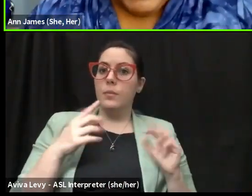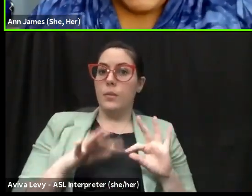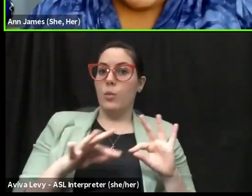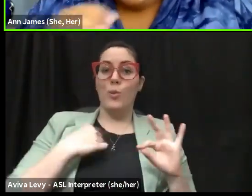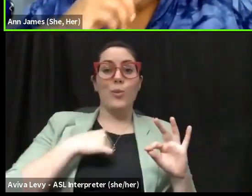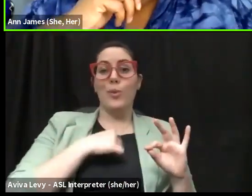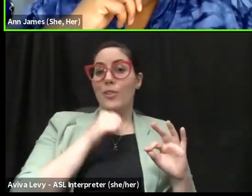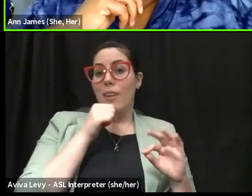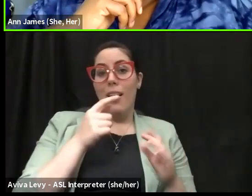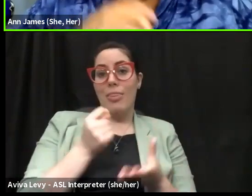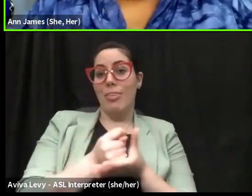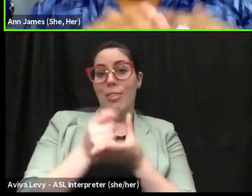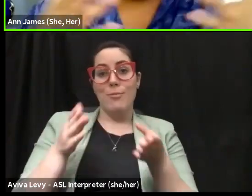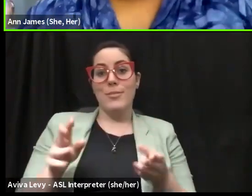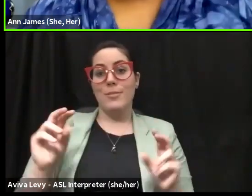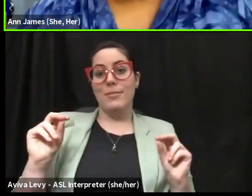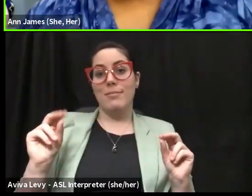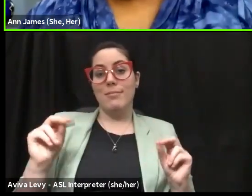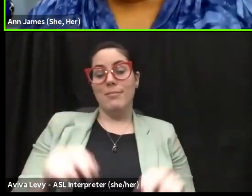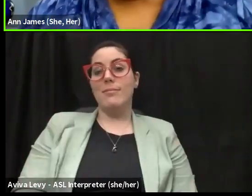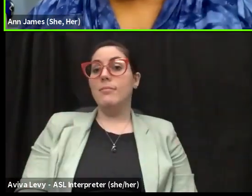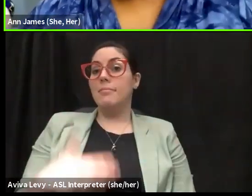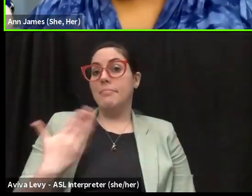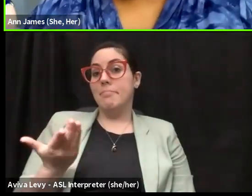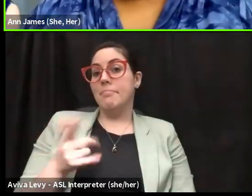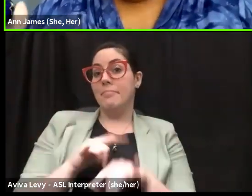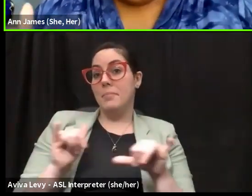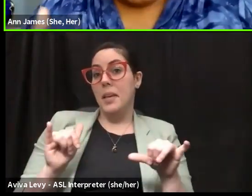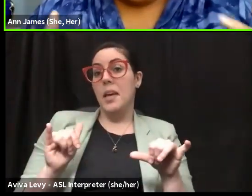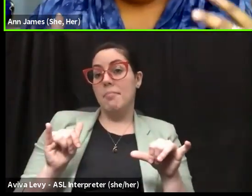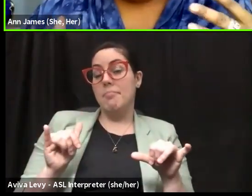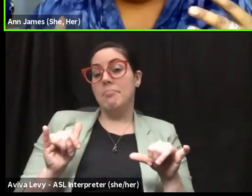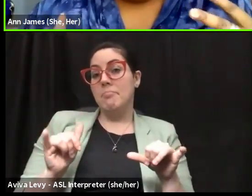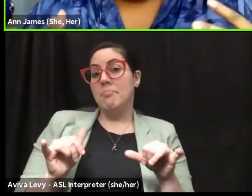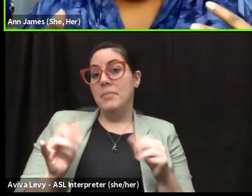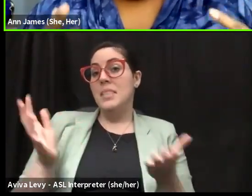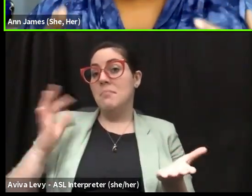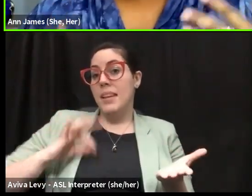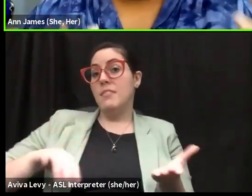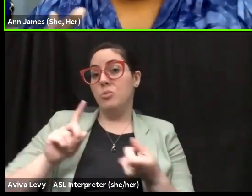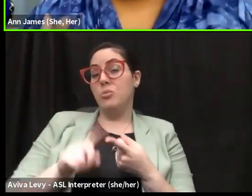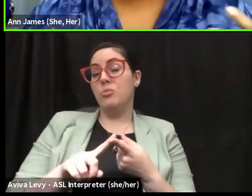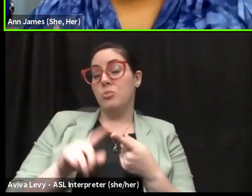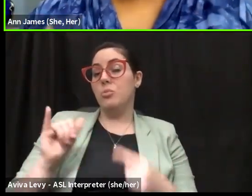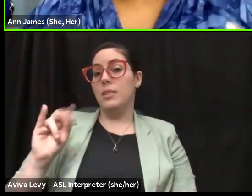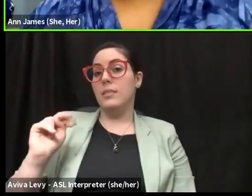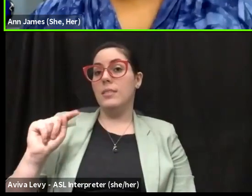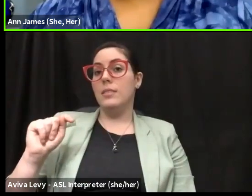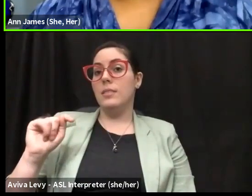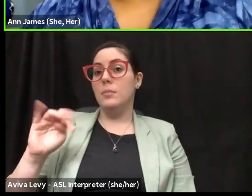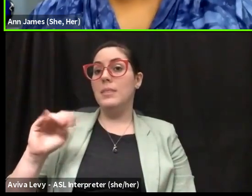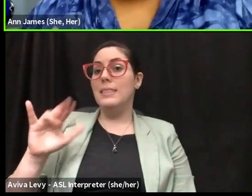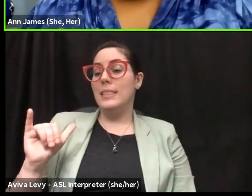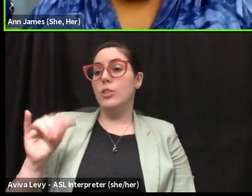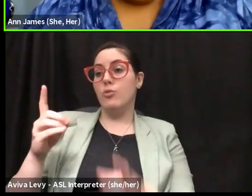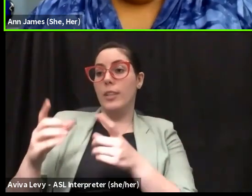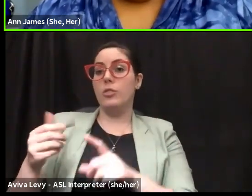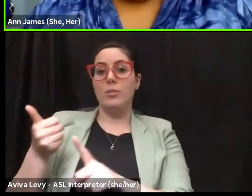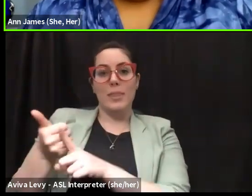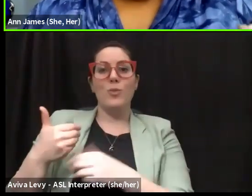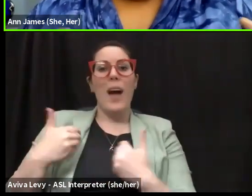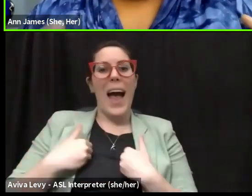therapists, but it behooves intimacy directors to have training in mental health first aid.